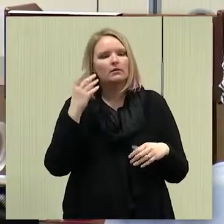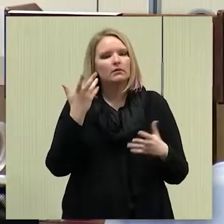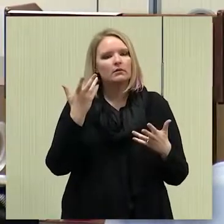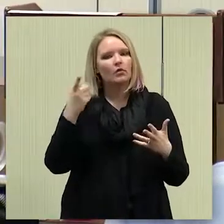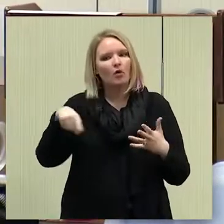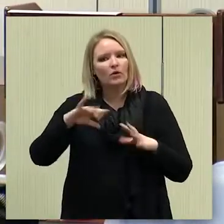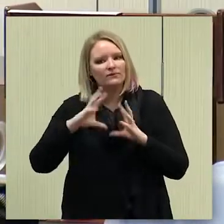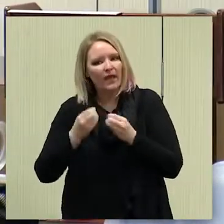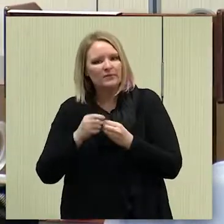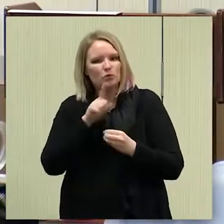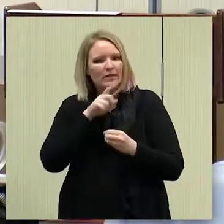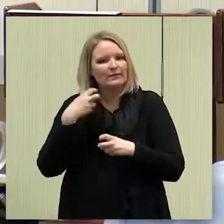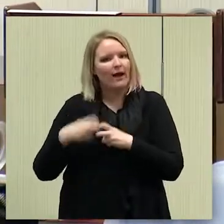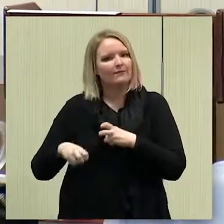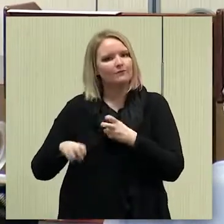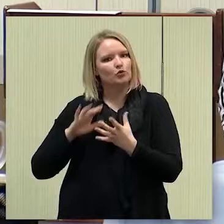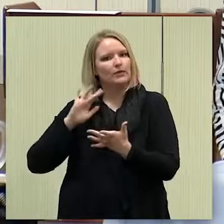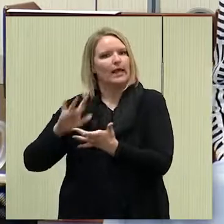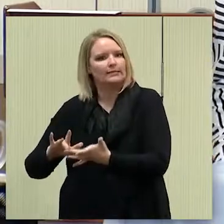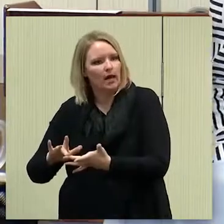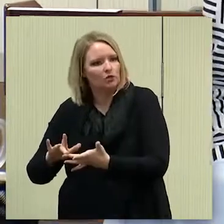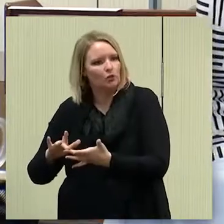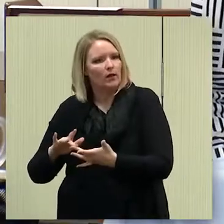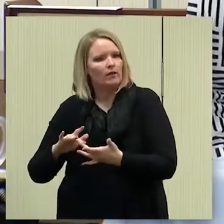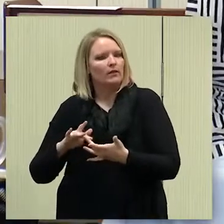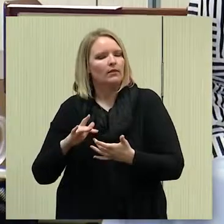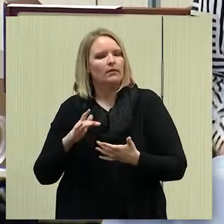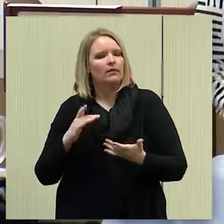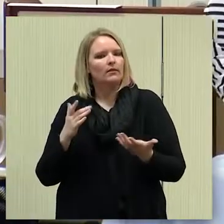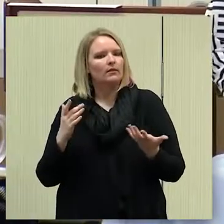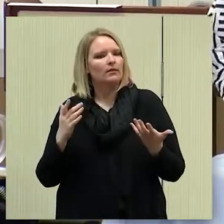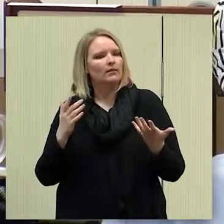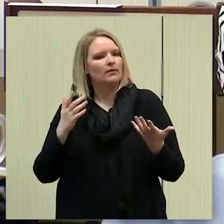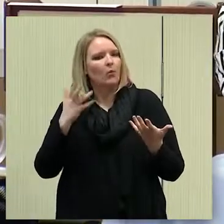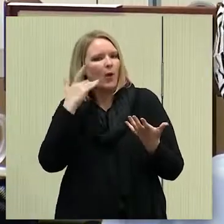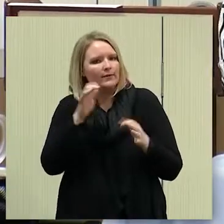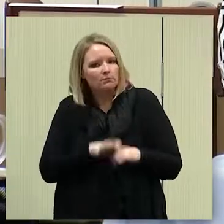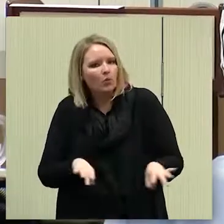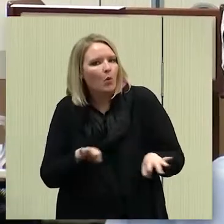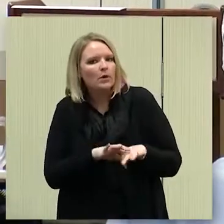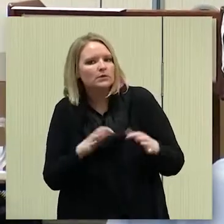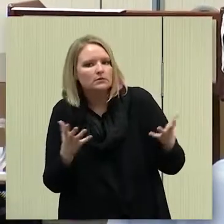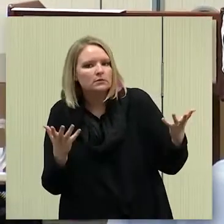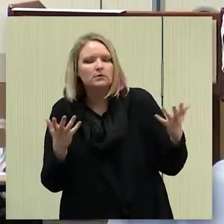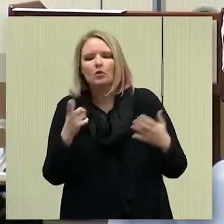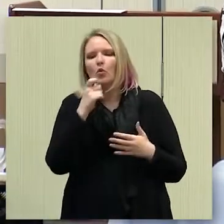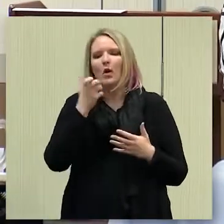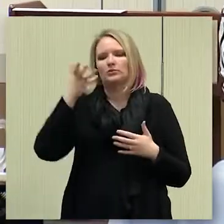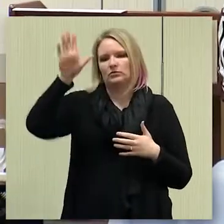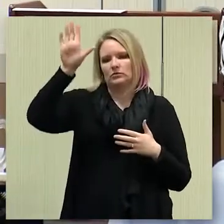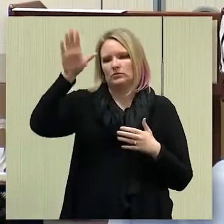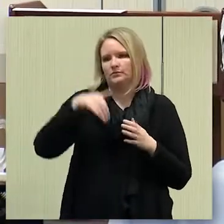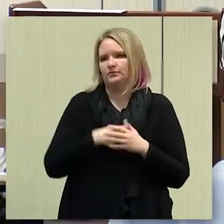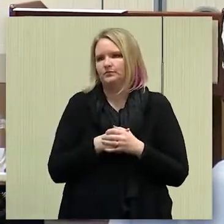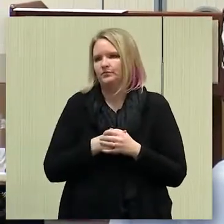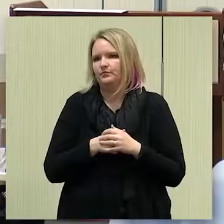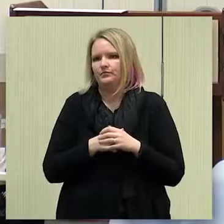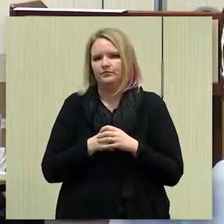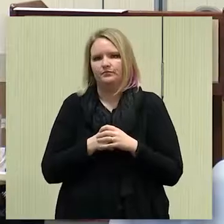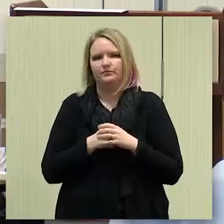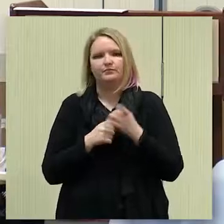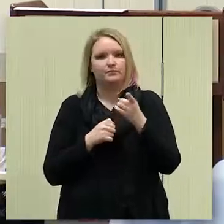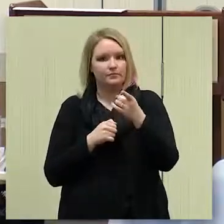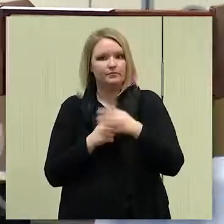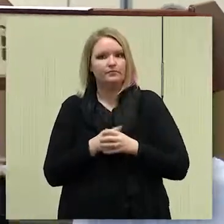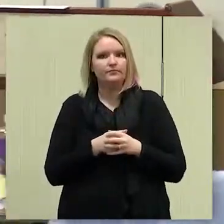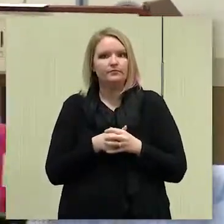reach families? Why are they important? So who wants to share?